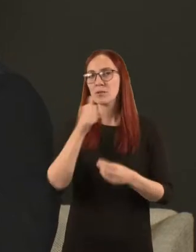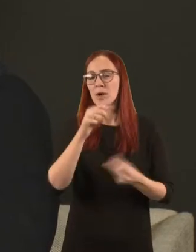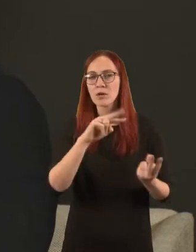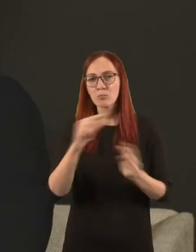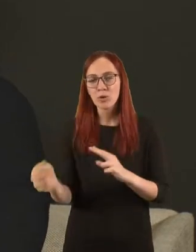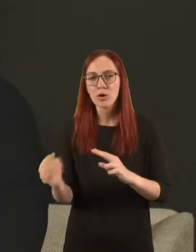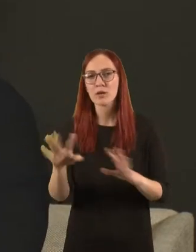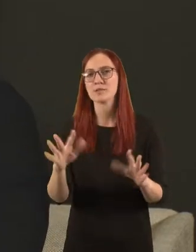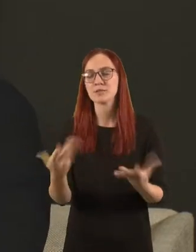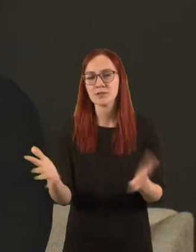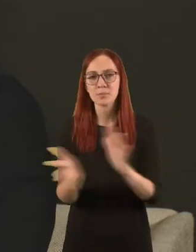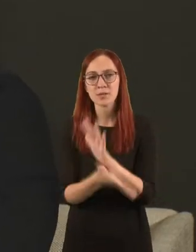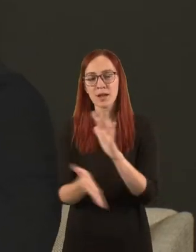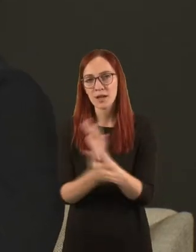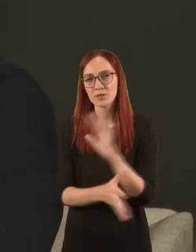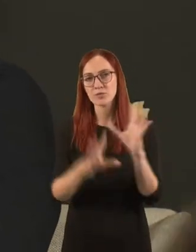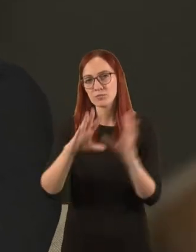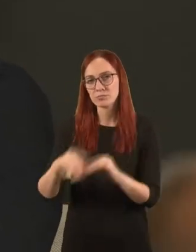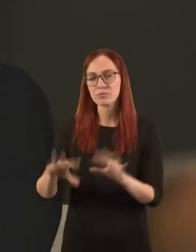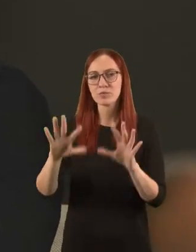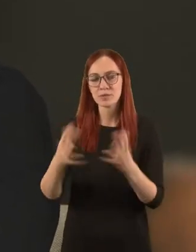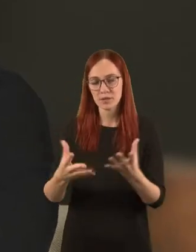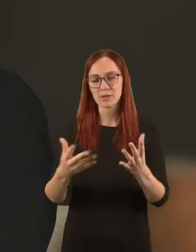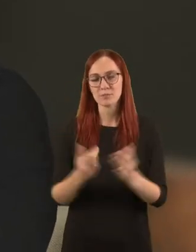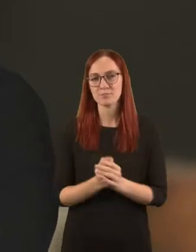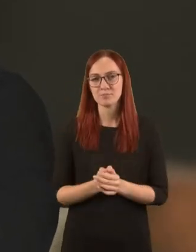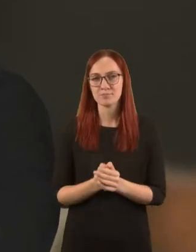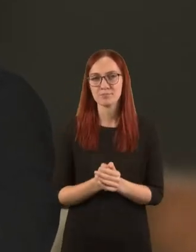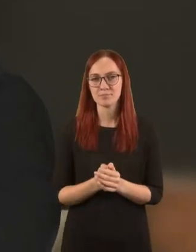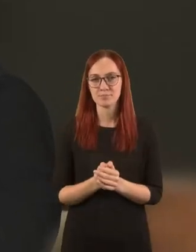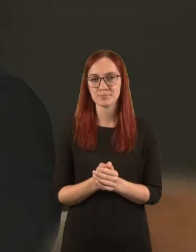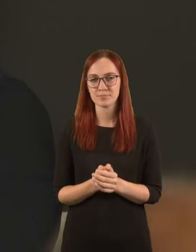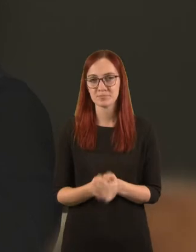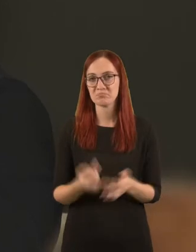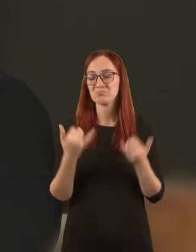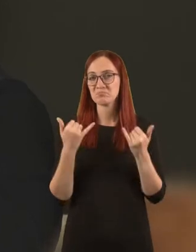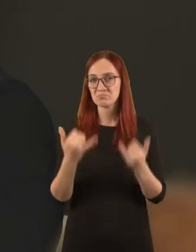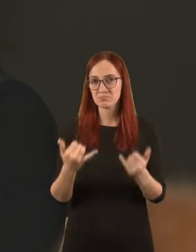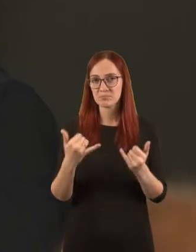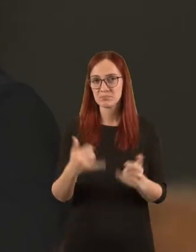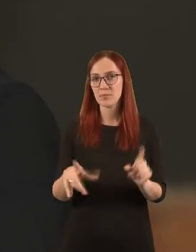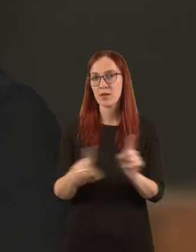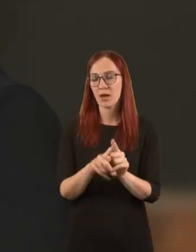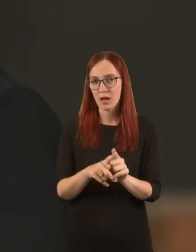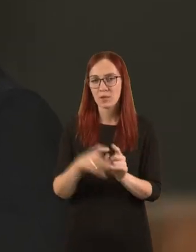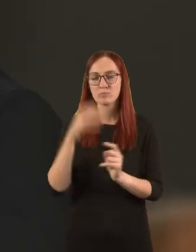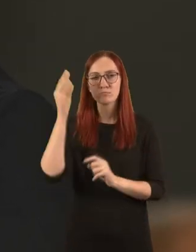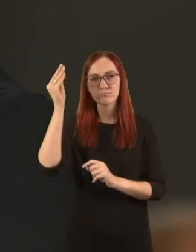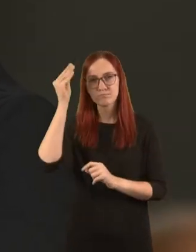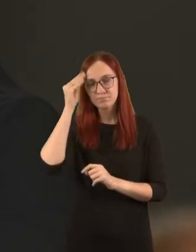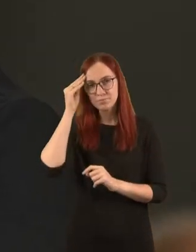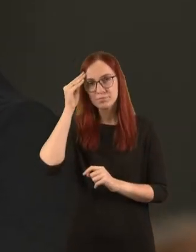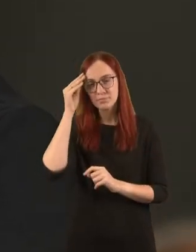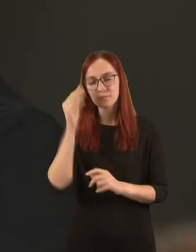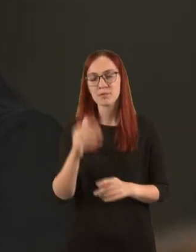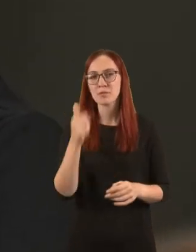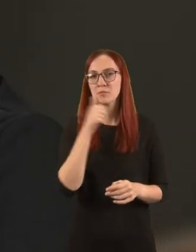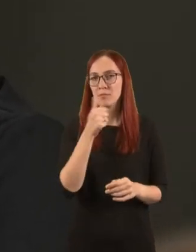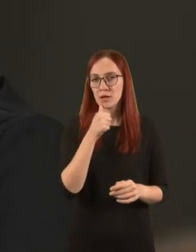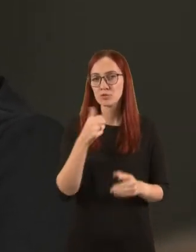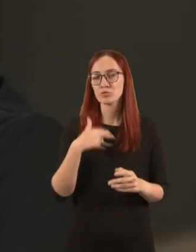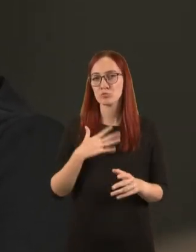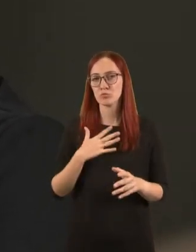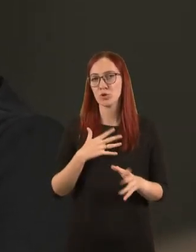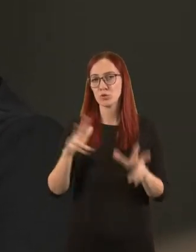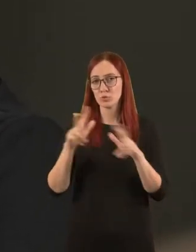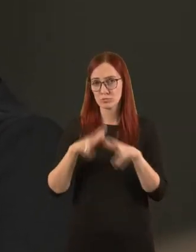a demonstration how important it is to have a broad overview of the situation. And I